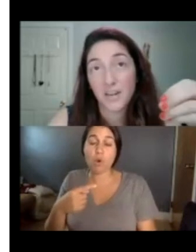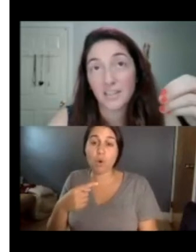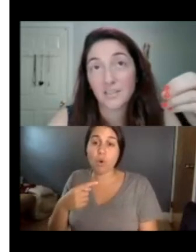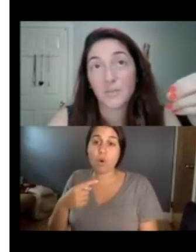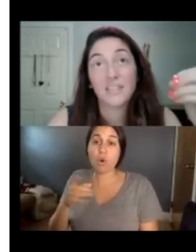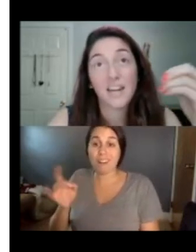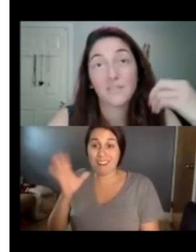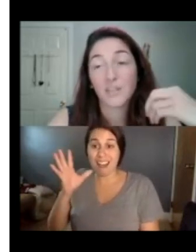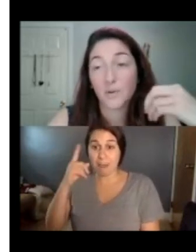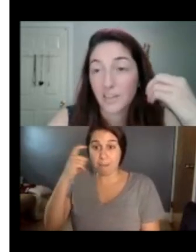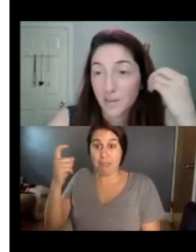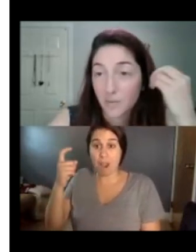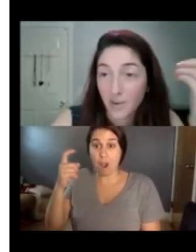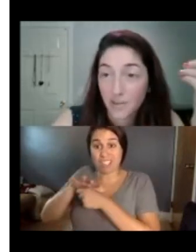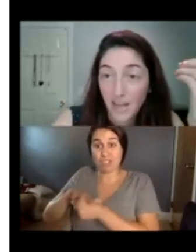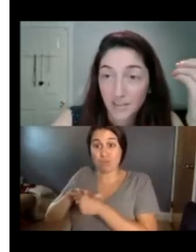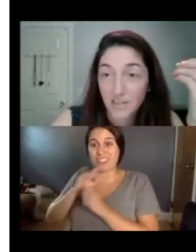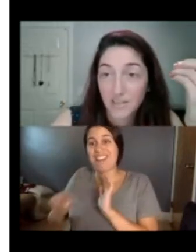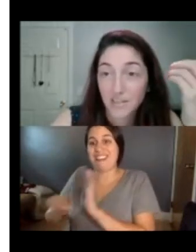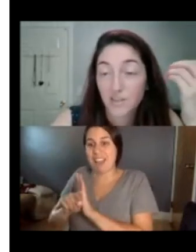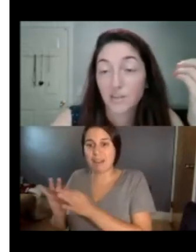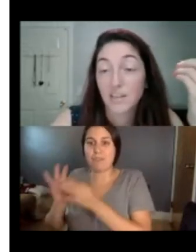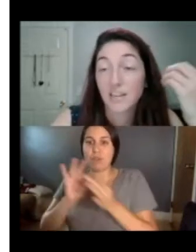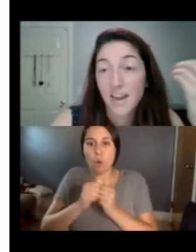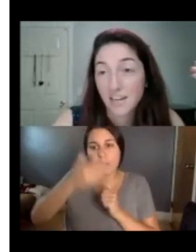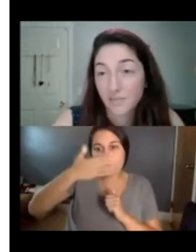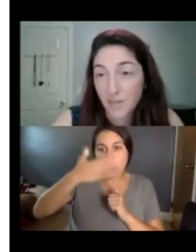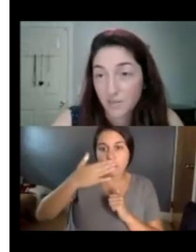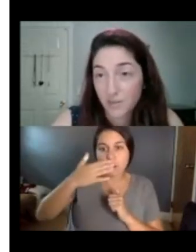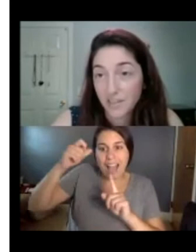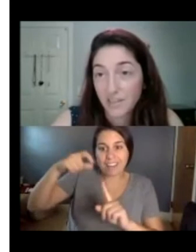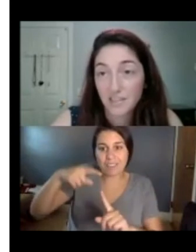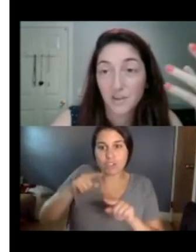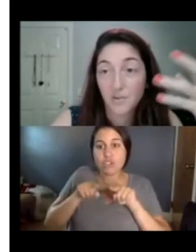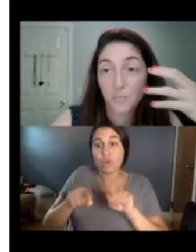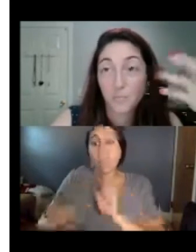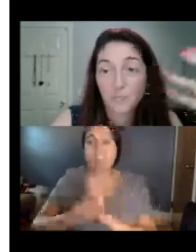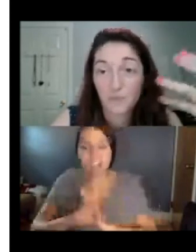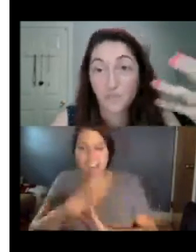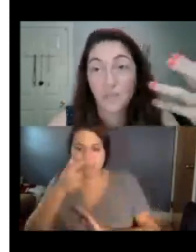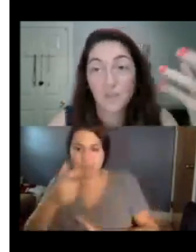nightmare distress was negatively correlated with frontal activation during negative picture viewing.